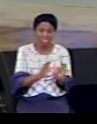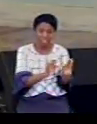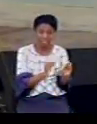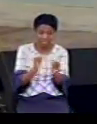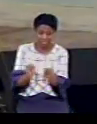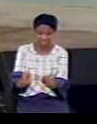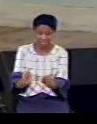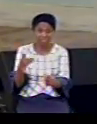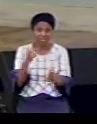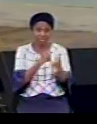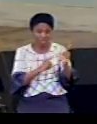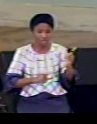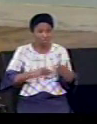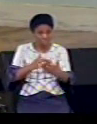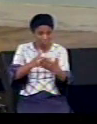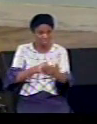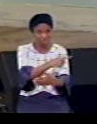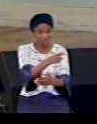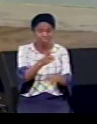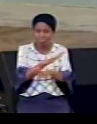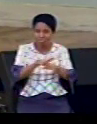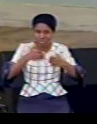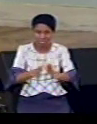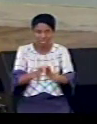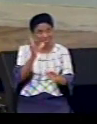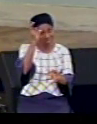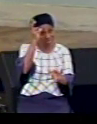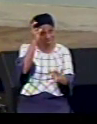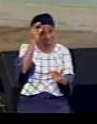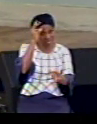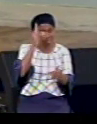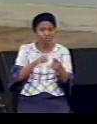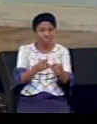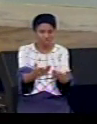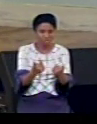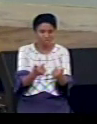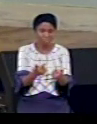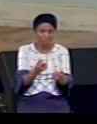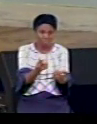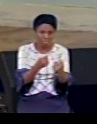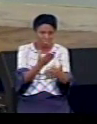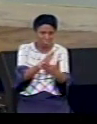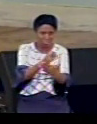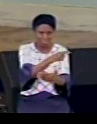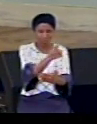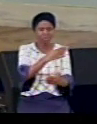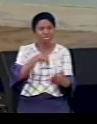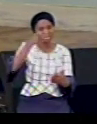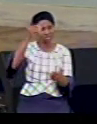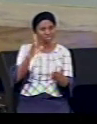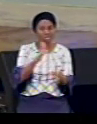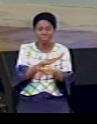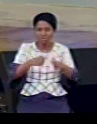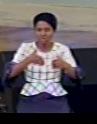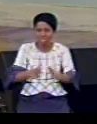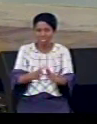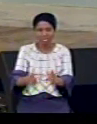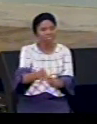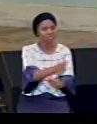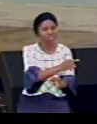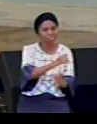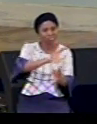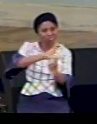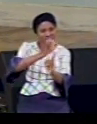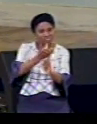come in between you and God. Set the Lord before you. Don't allow those circumstances to come between